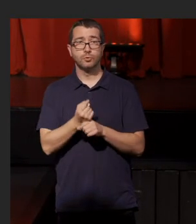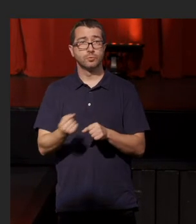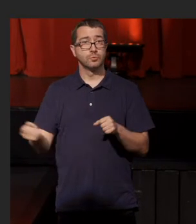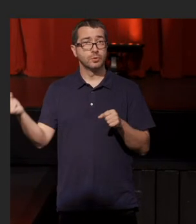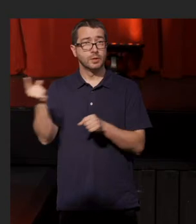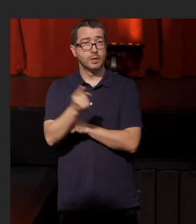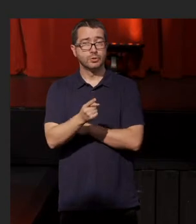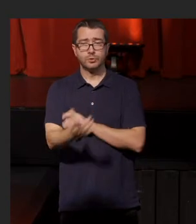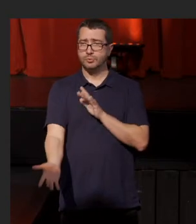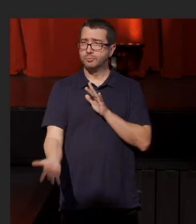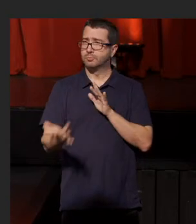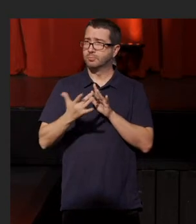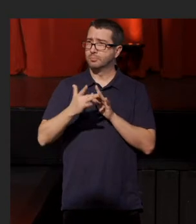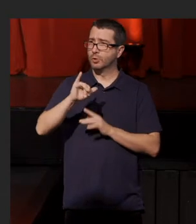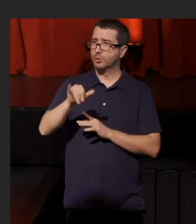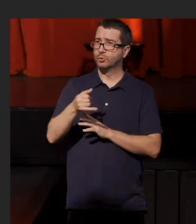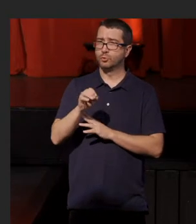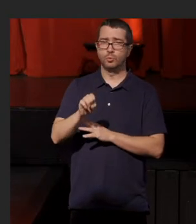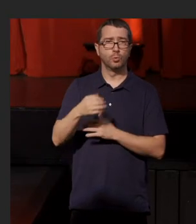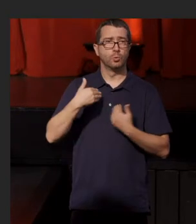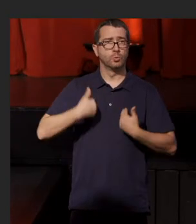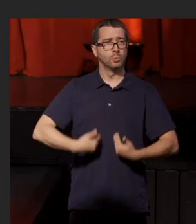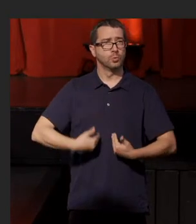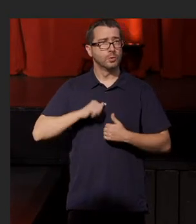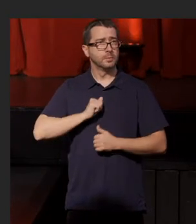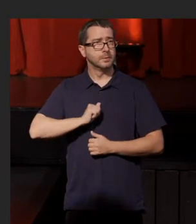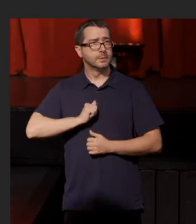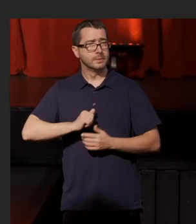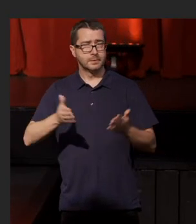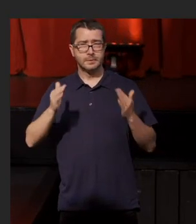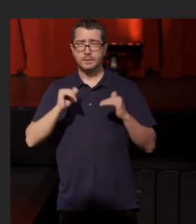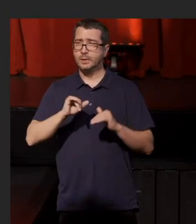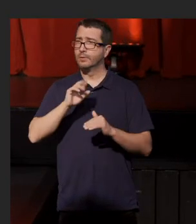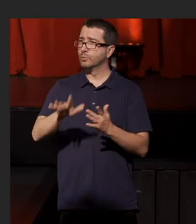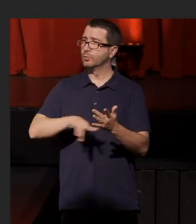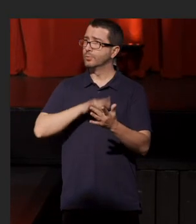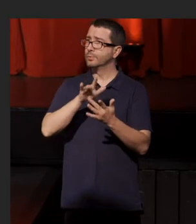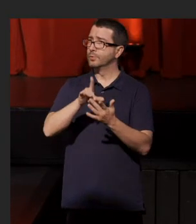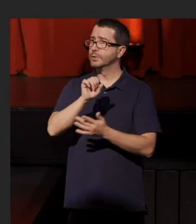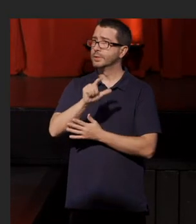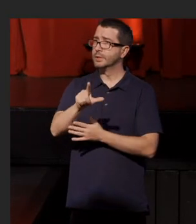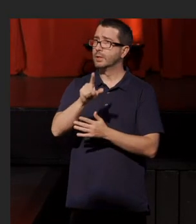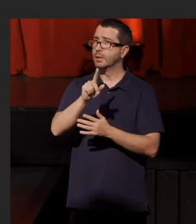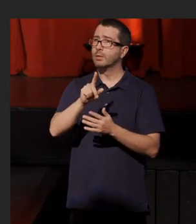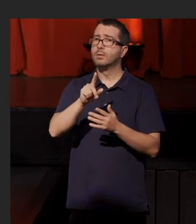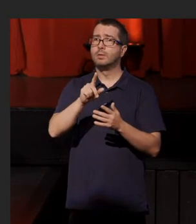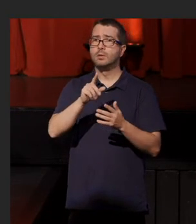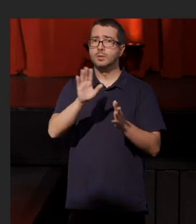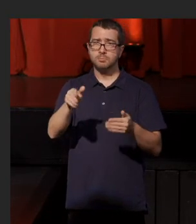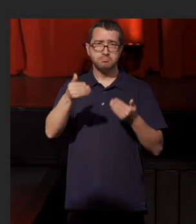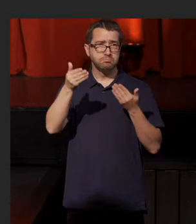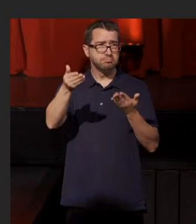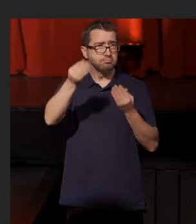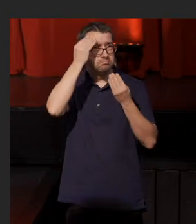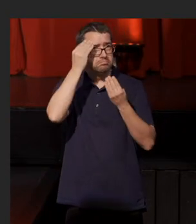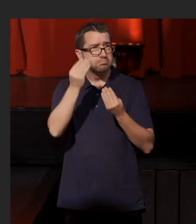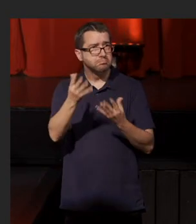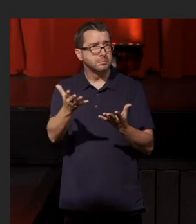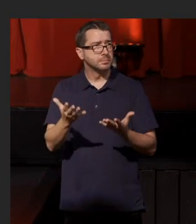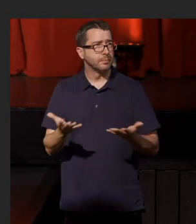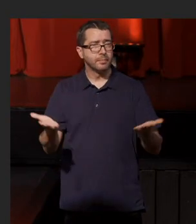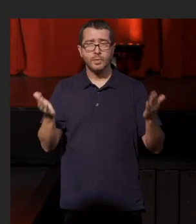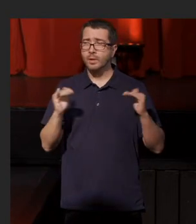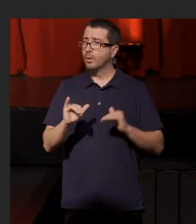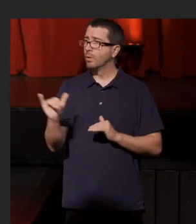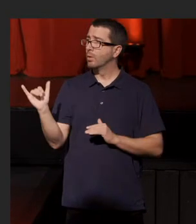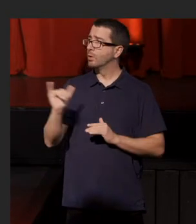to Joe and myself, or reach out to the university with suggestions. I do especially